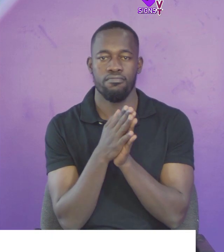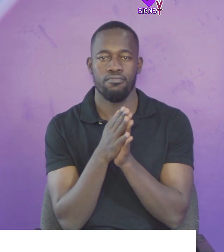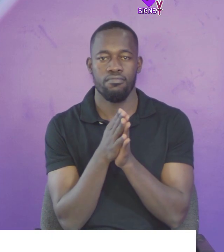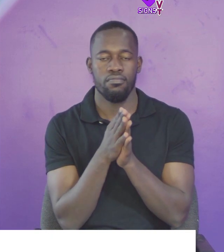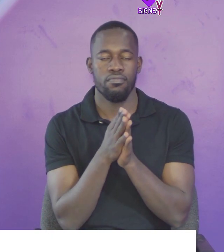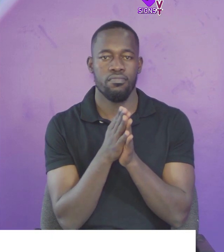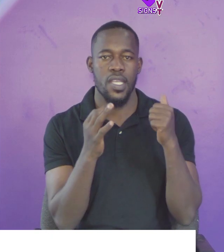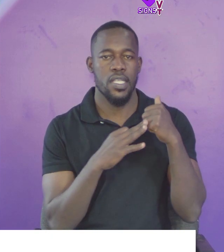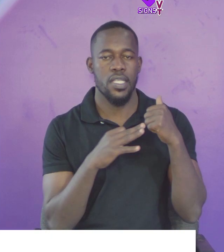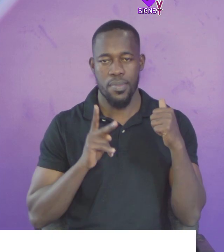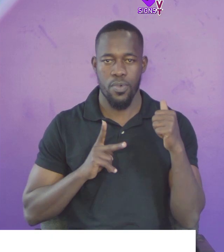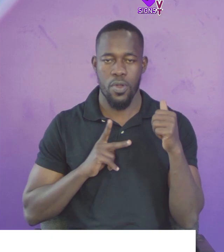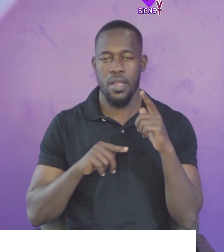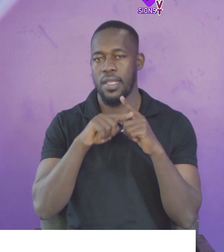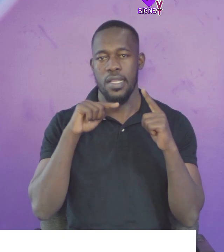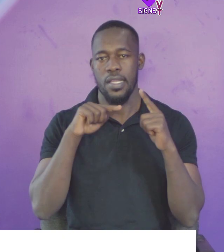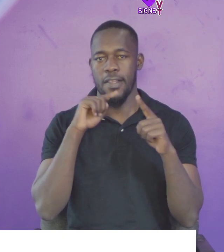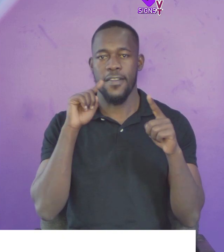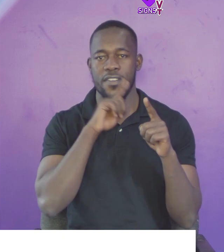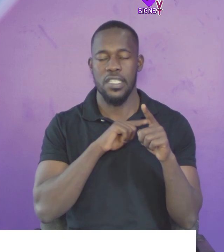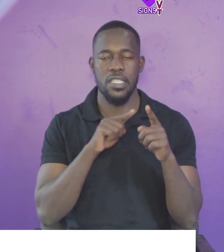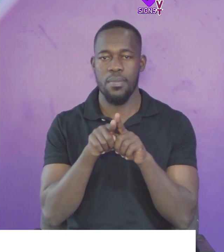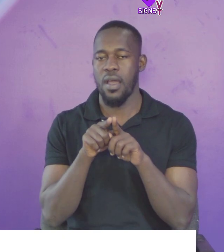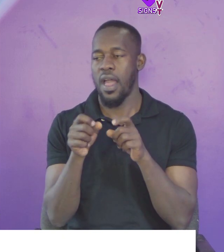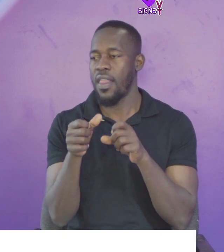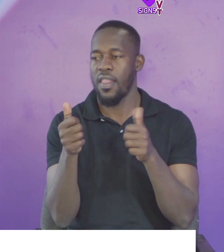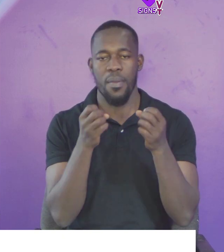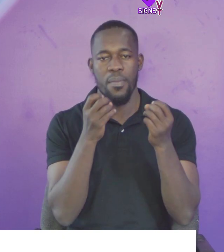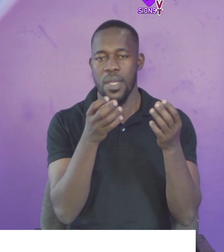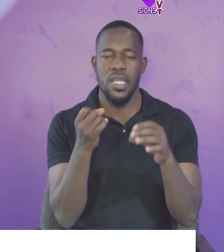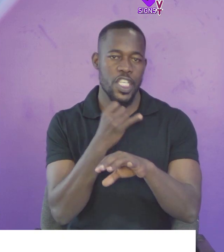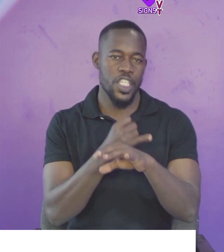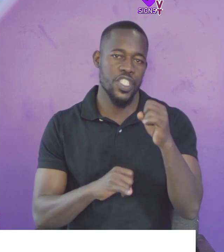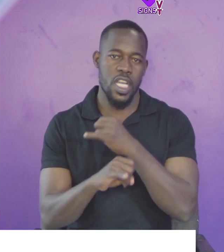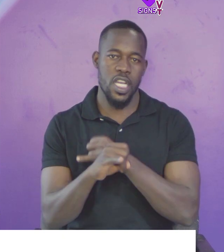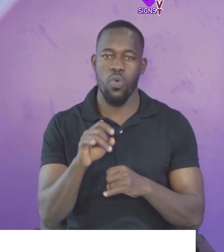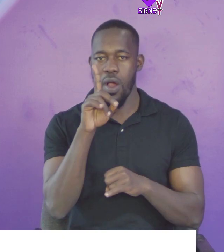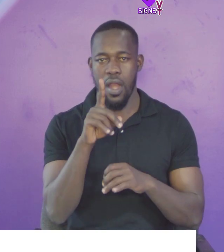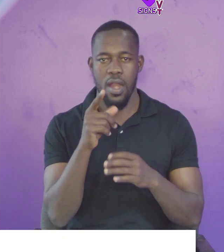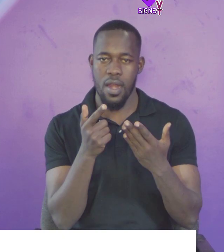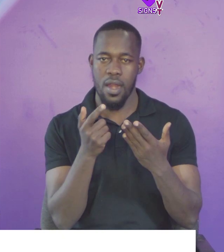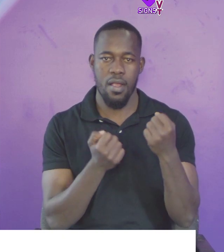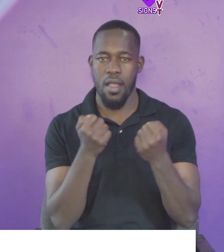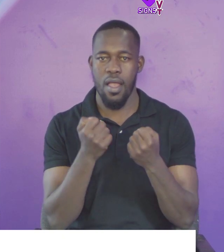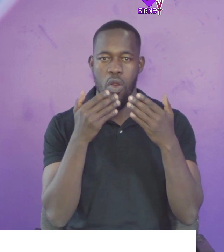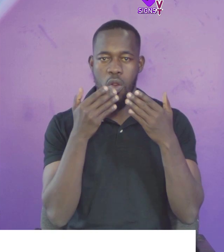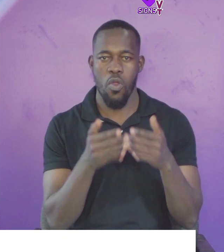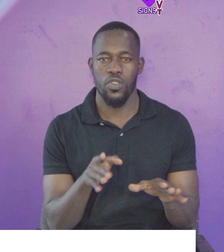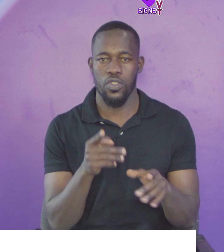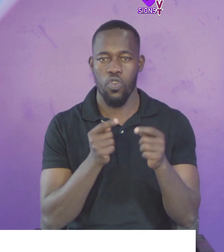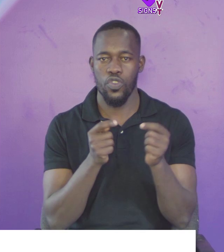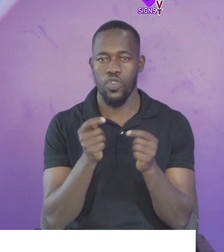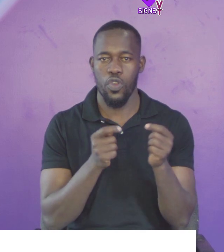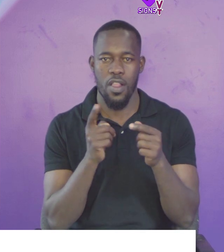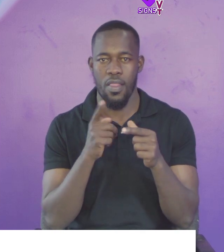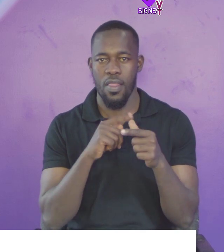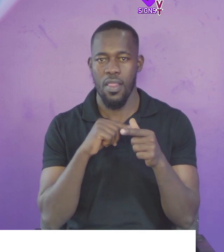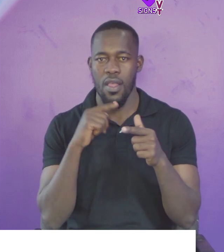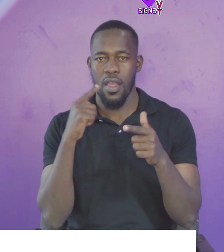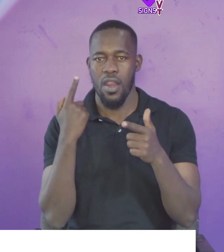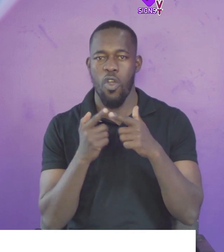8 people were killed and several others injured after a vehicle lost control and overturned in